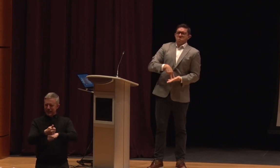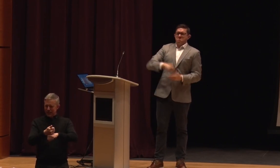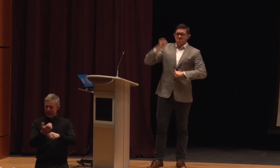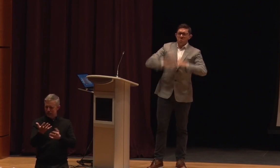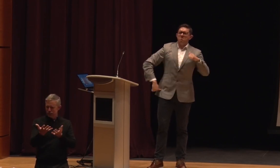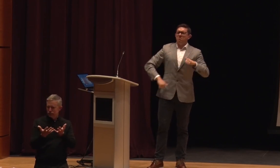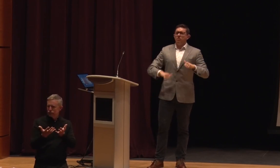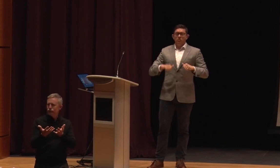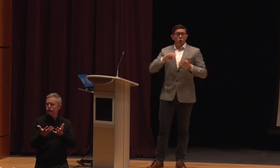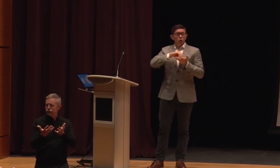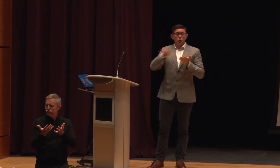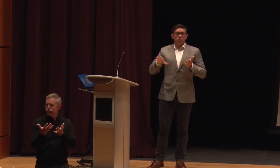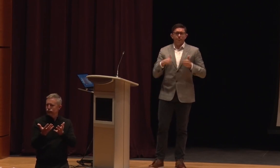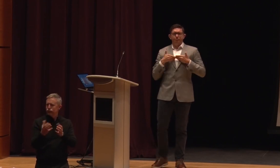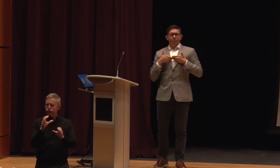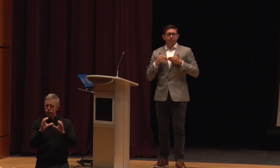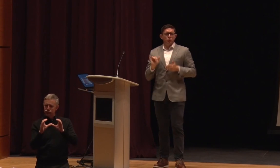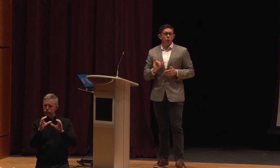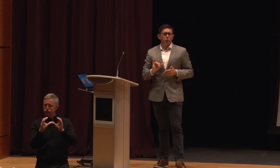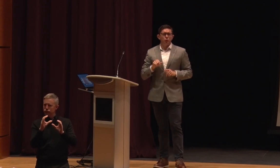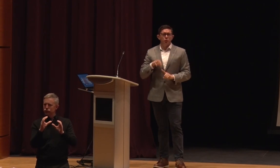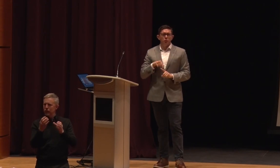made it a more,